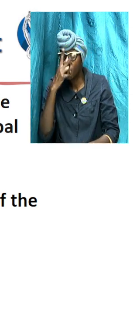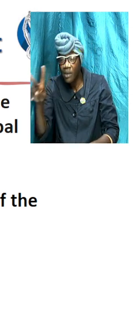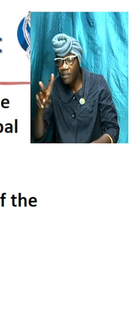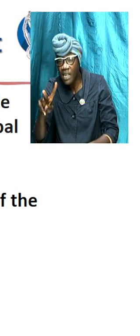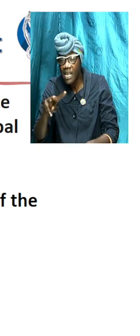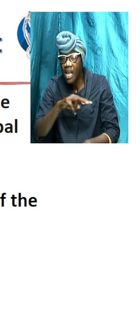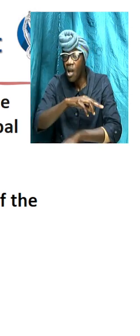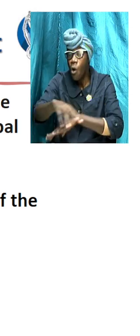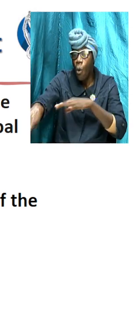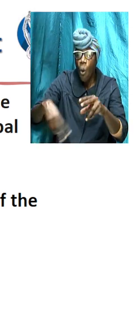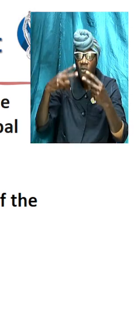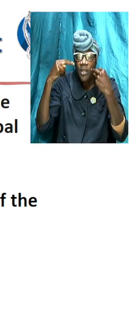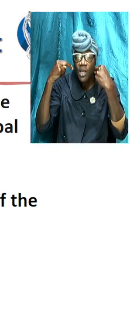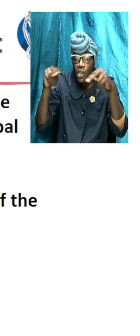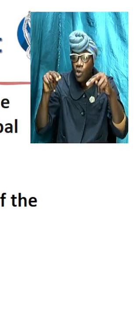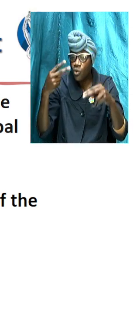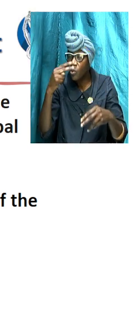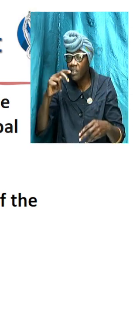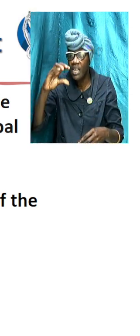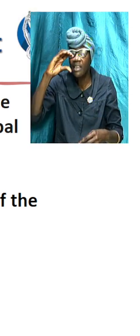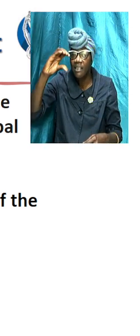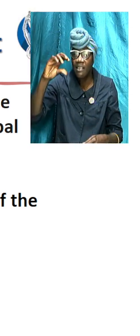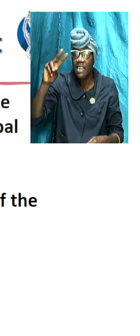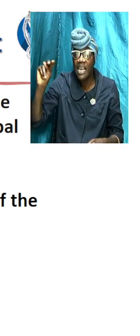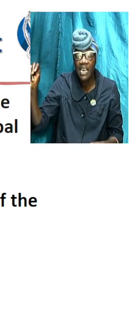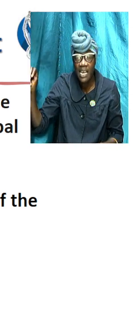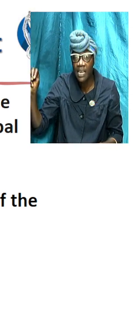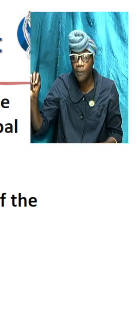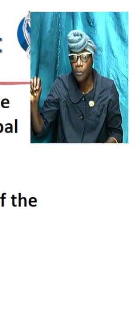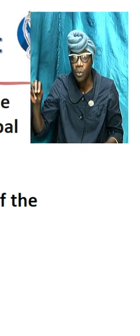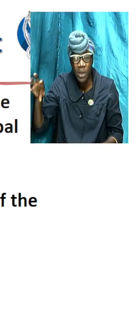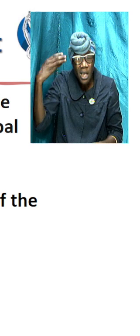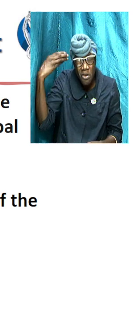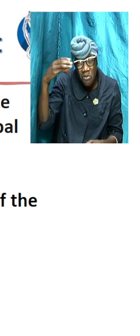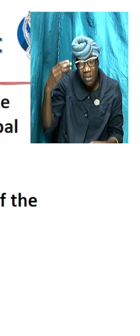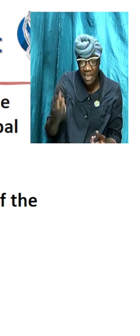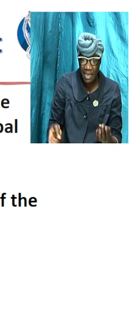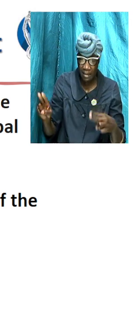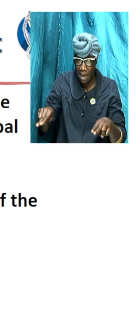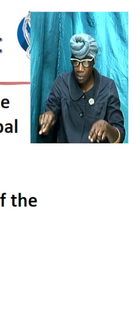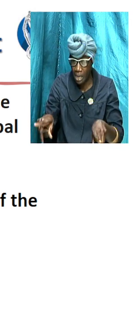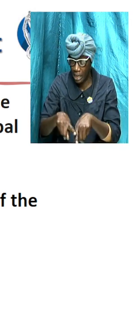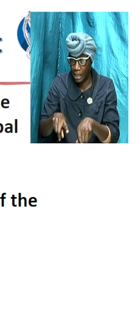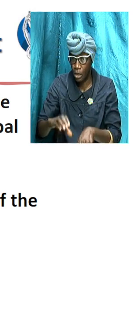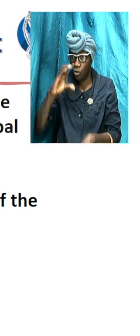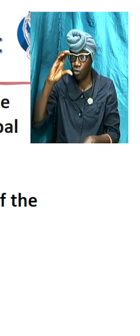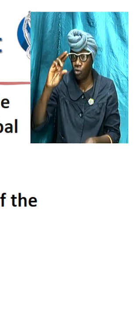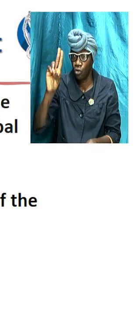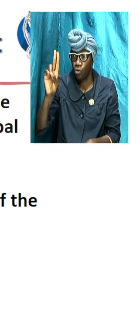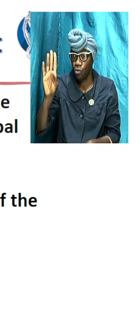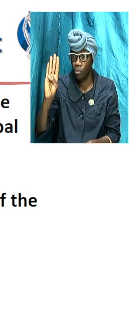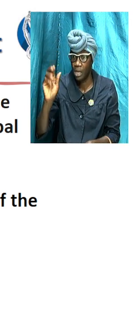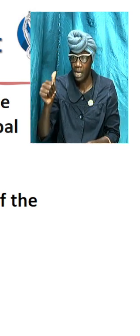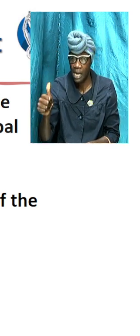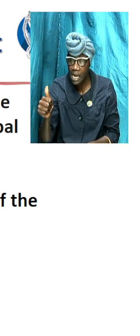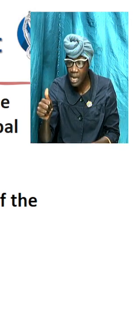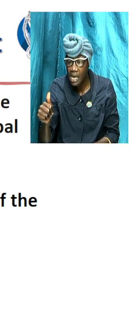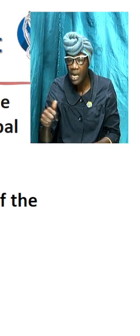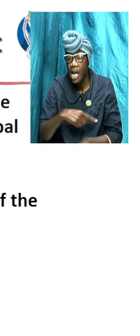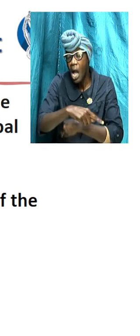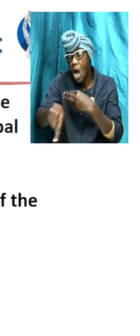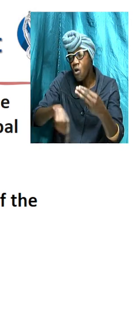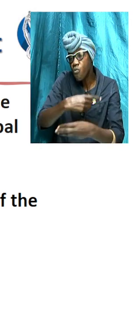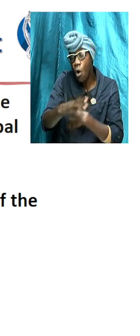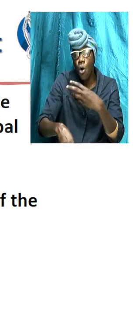on CNN, we are seeing a lot of craziness happening in a place like Cuba. And it tells me, because around the